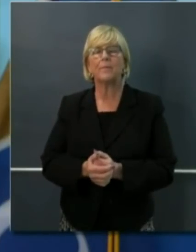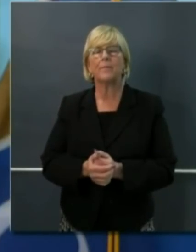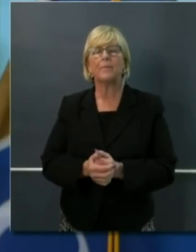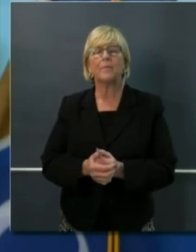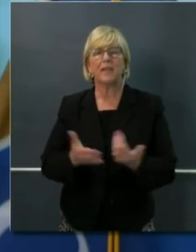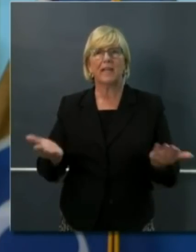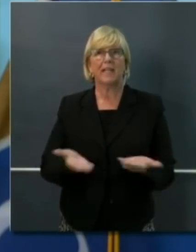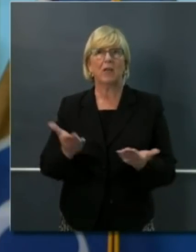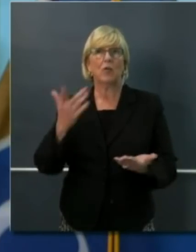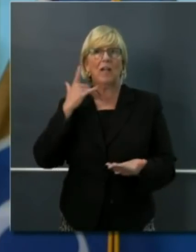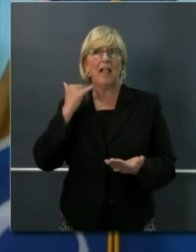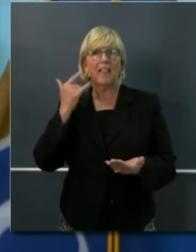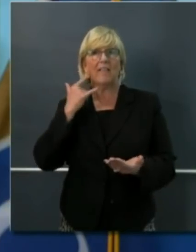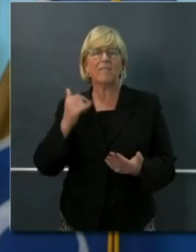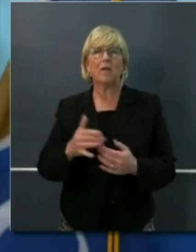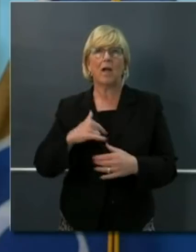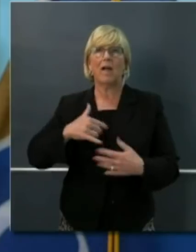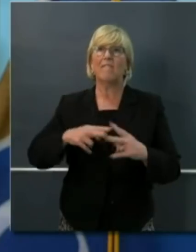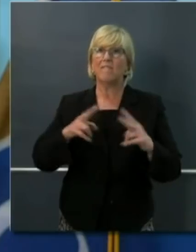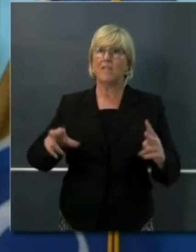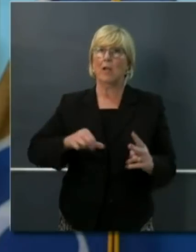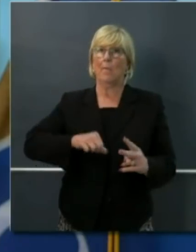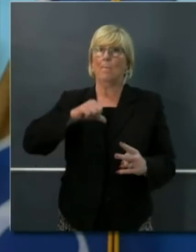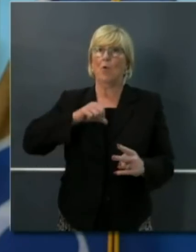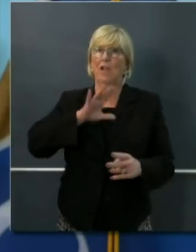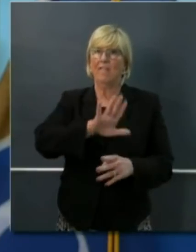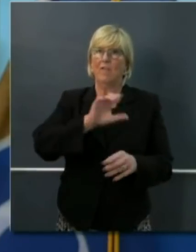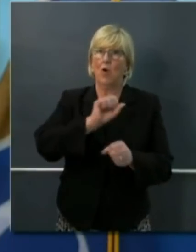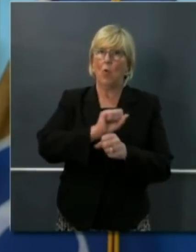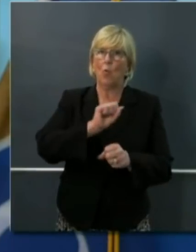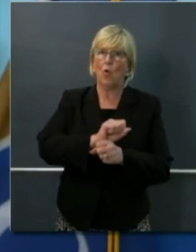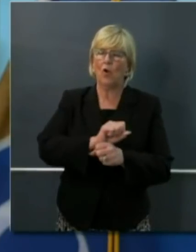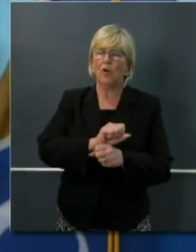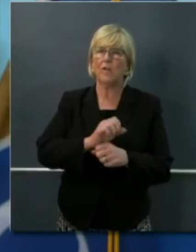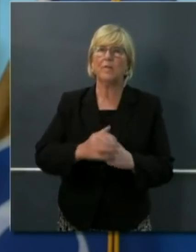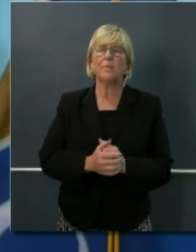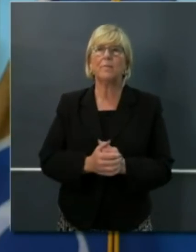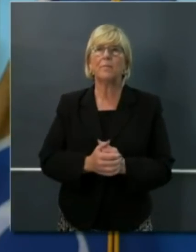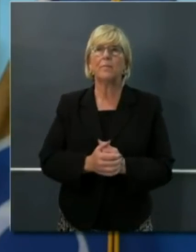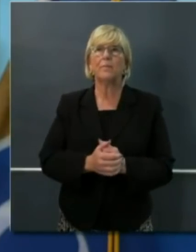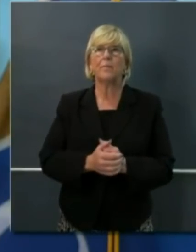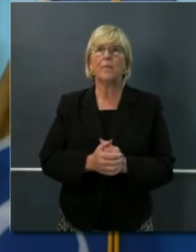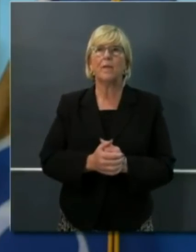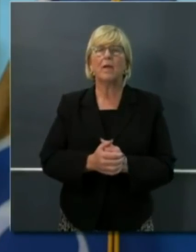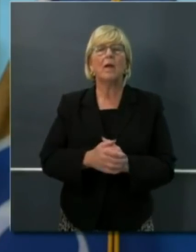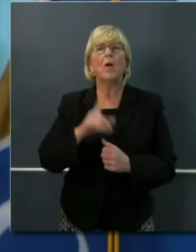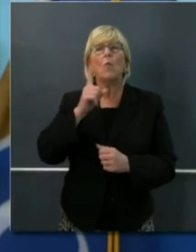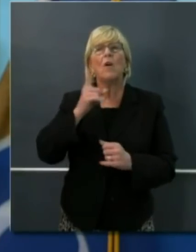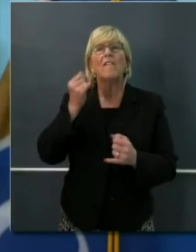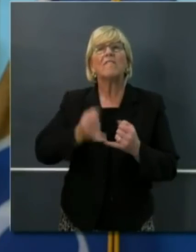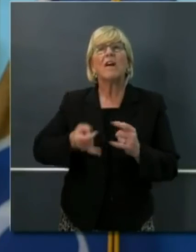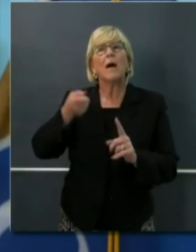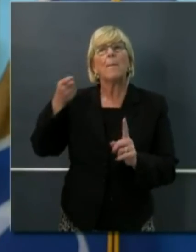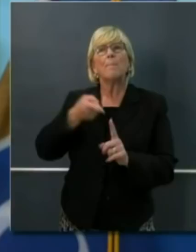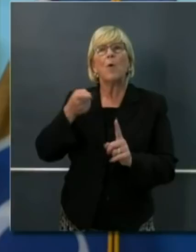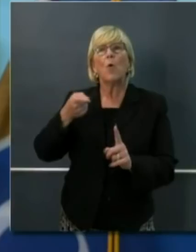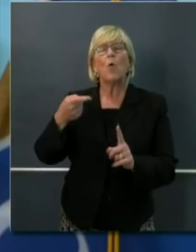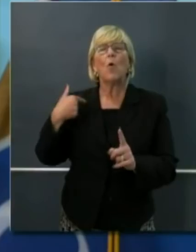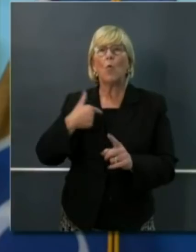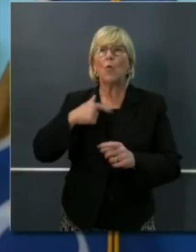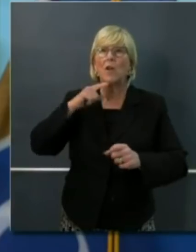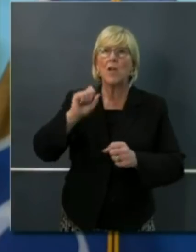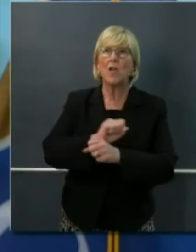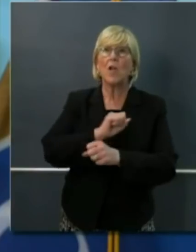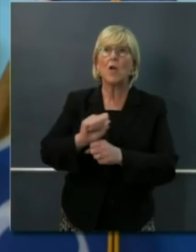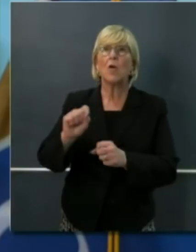state and perhaps in the country. I'm very proud of that work in that space. Let me just make one final point on that. We have been